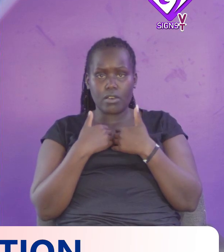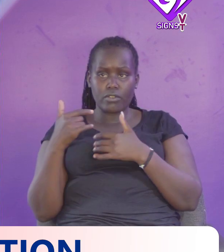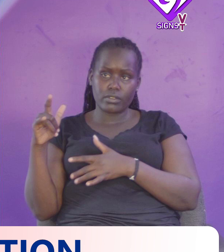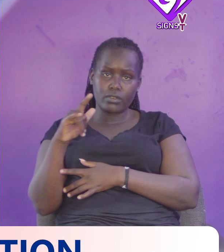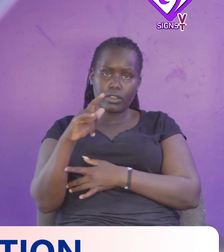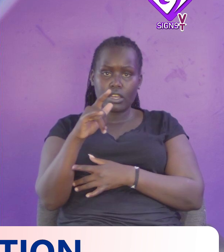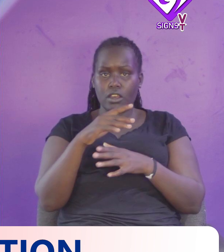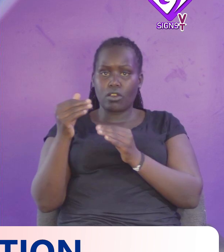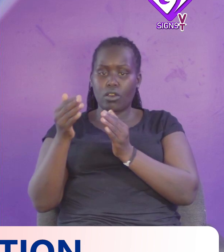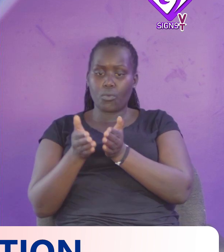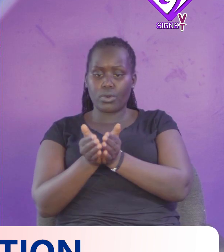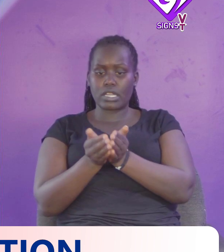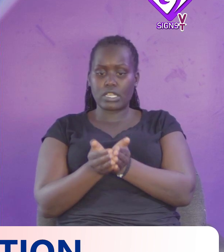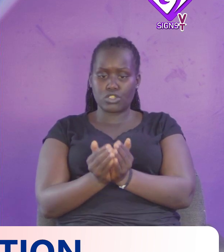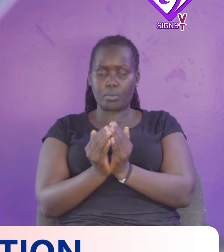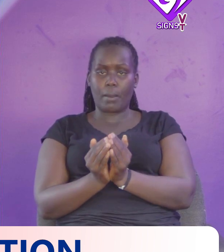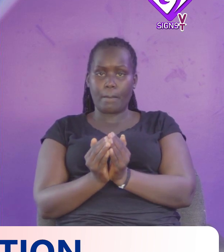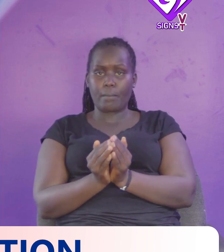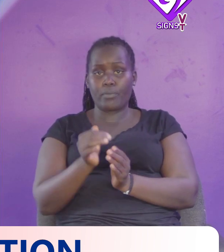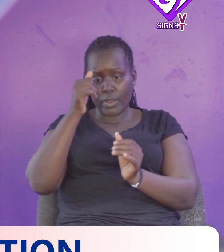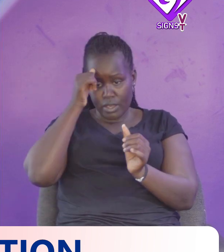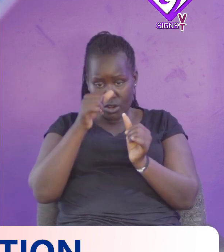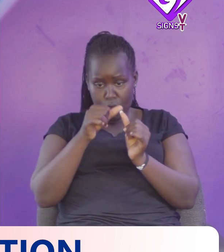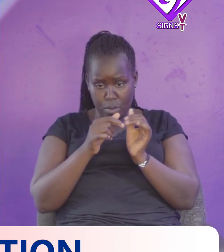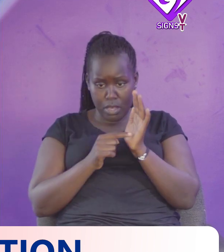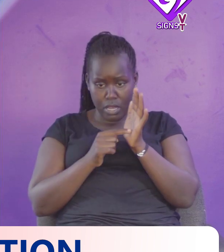by ship all the way to London. You remember the likes of